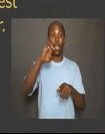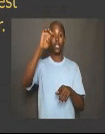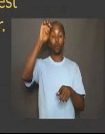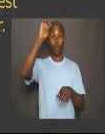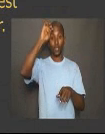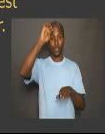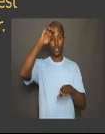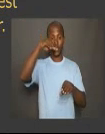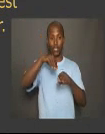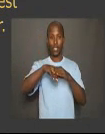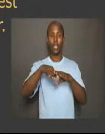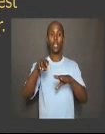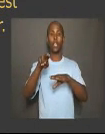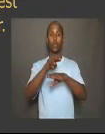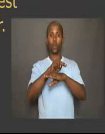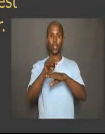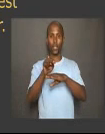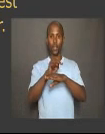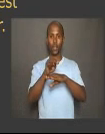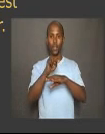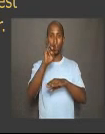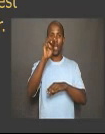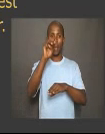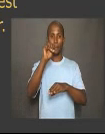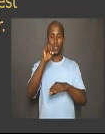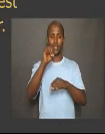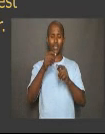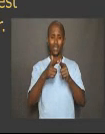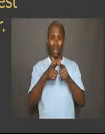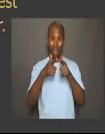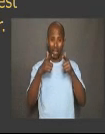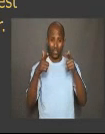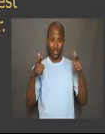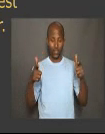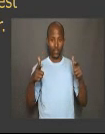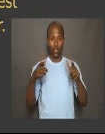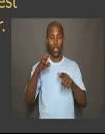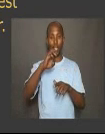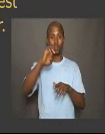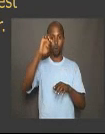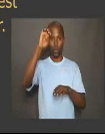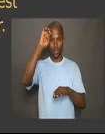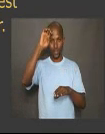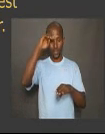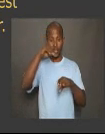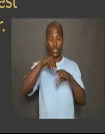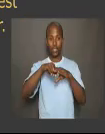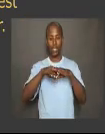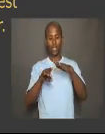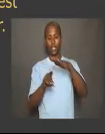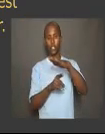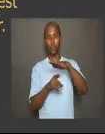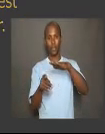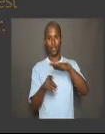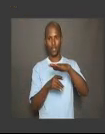the numerator, and m is the largest exponent in the